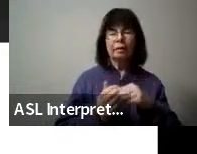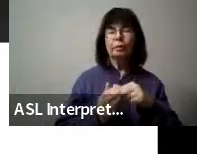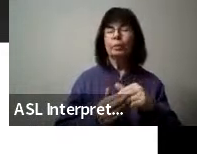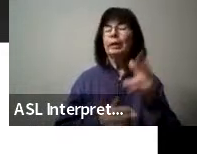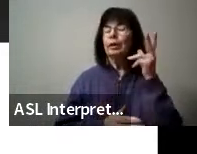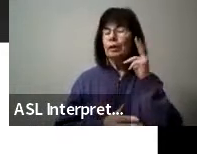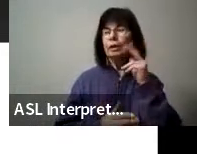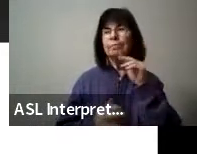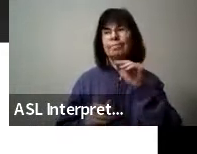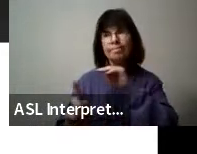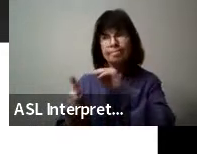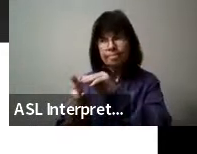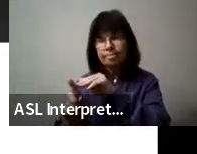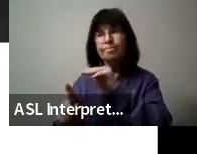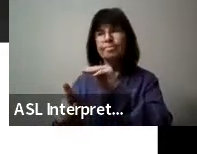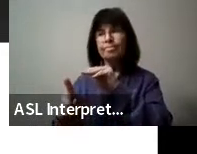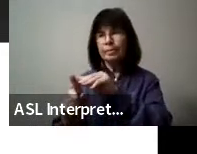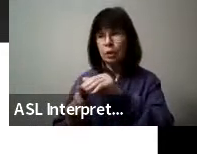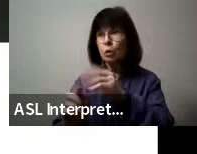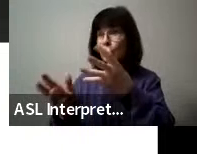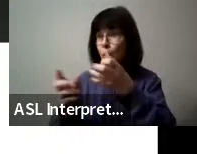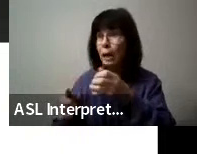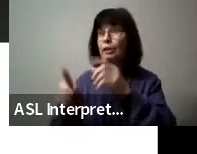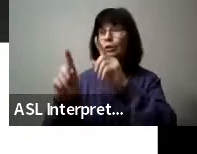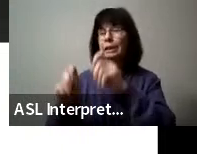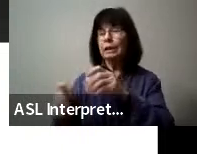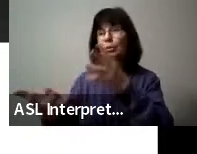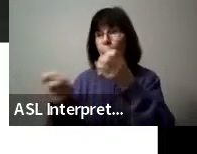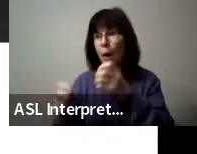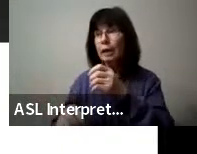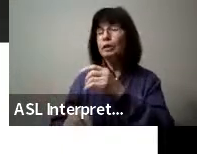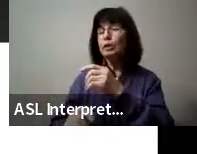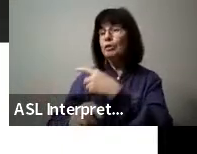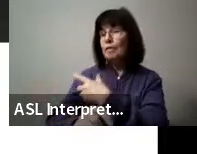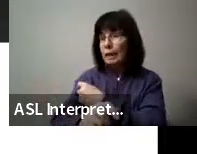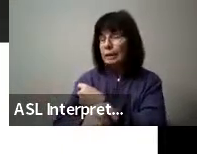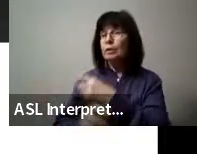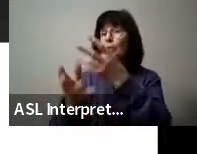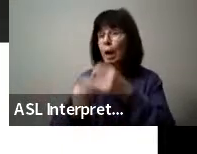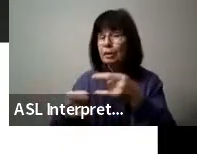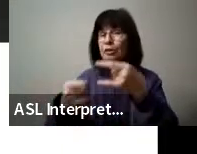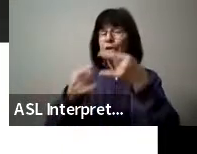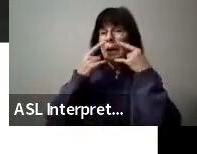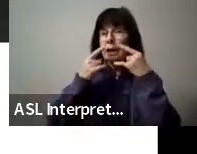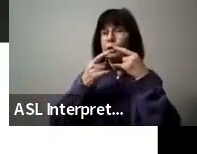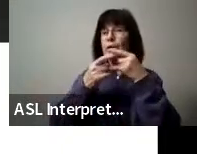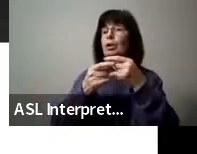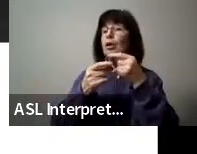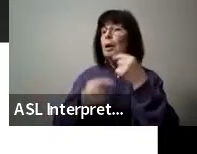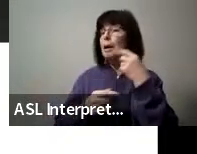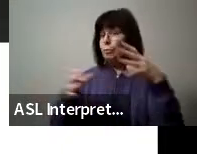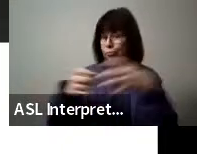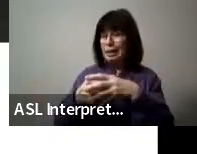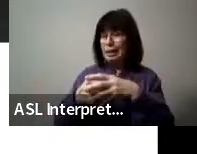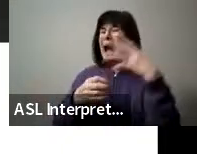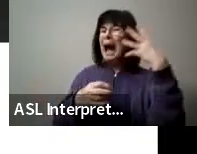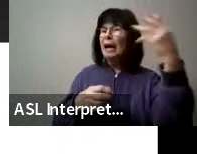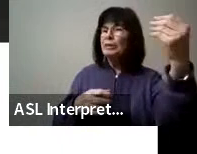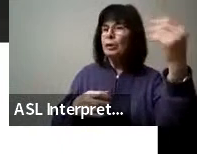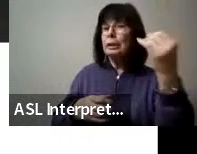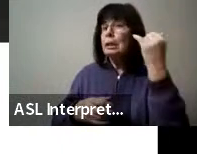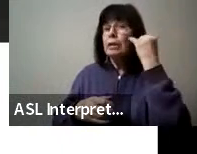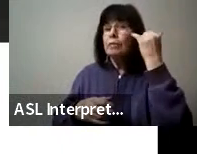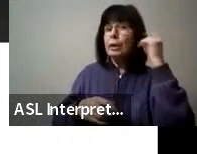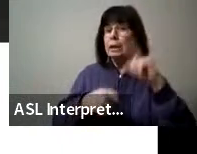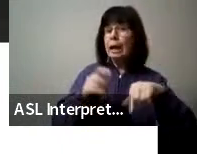that we want folks to test, we want you to get vaccinated, we want you to wear a mask, gather outdoors. If you can't gather outdoors, we want you